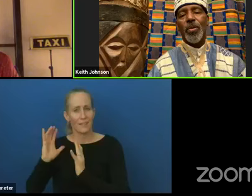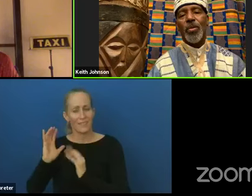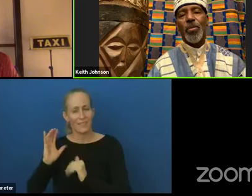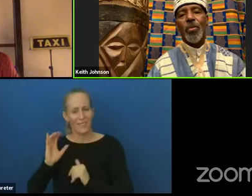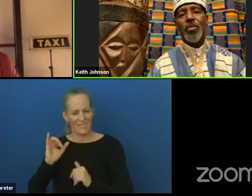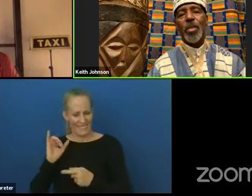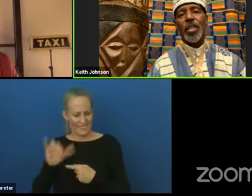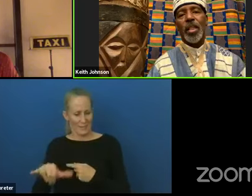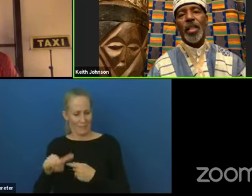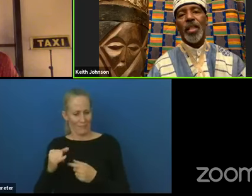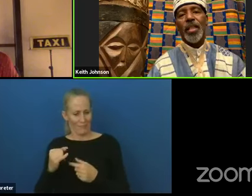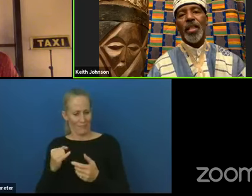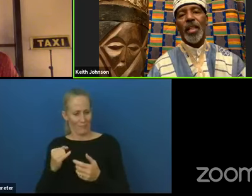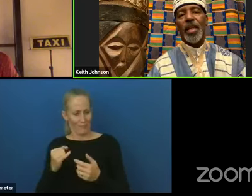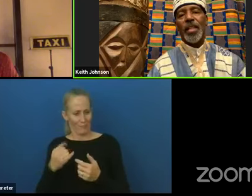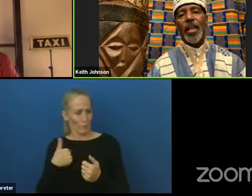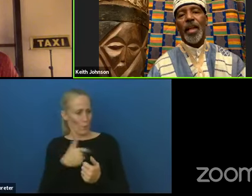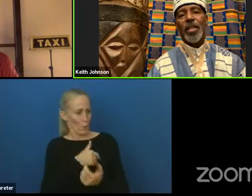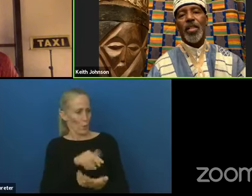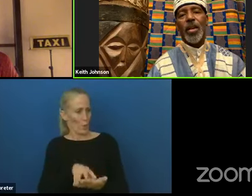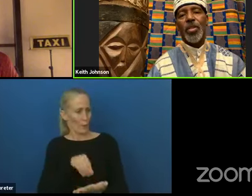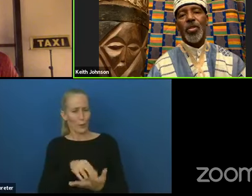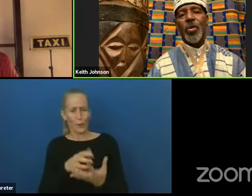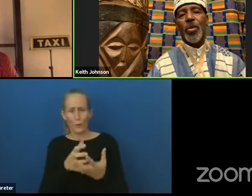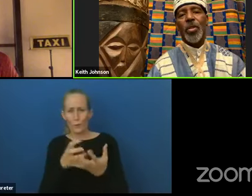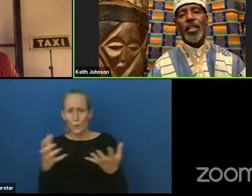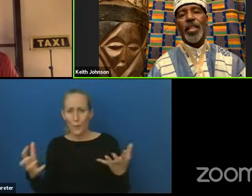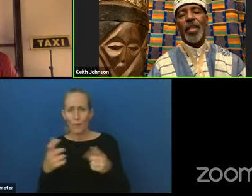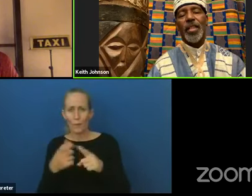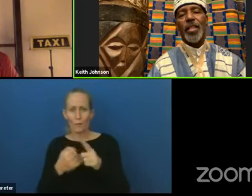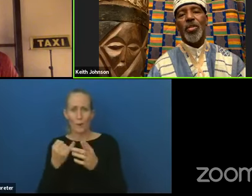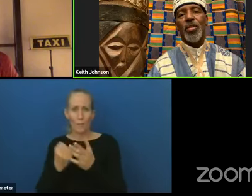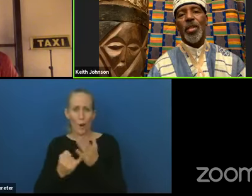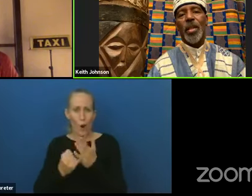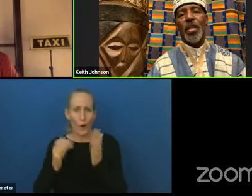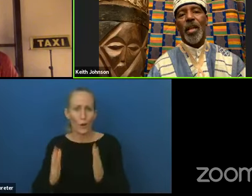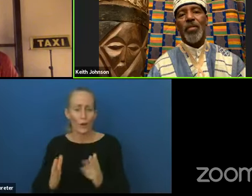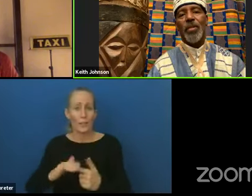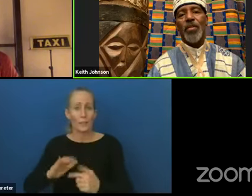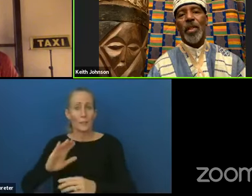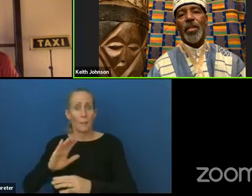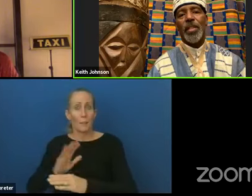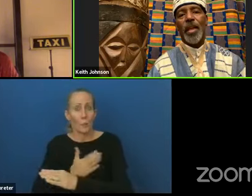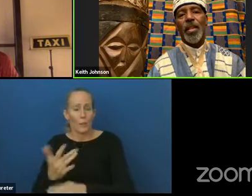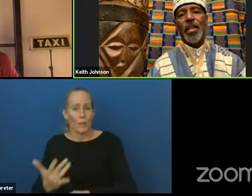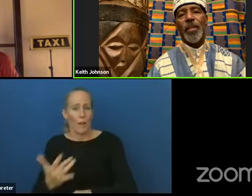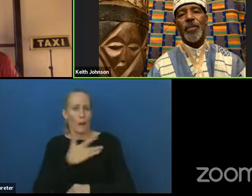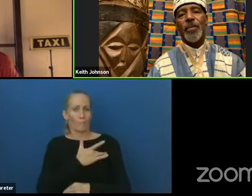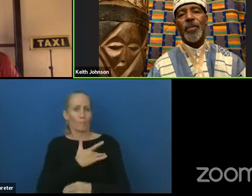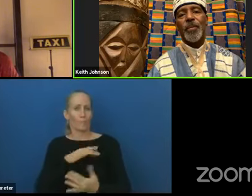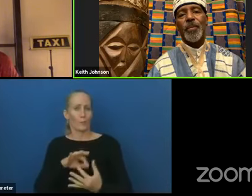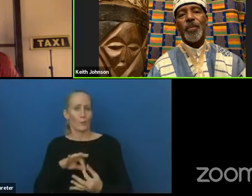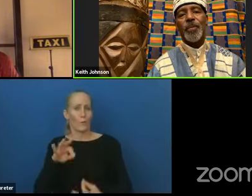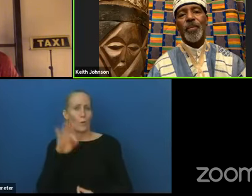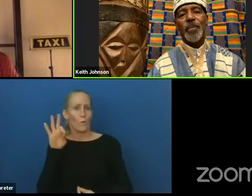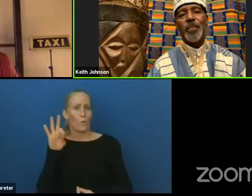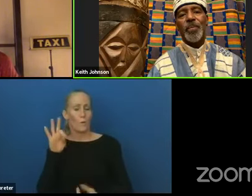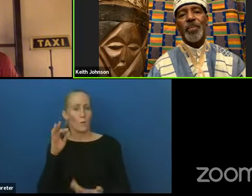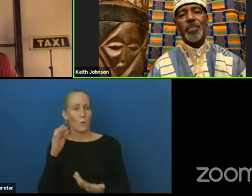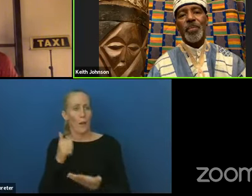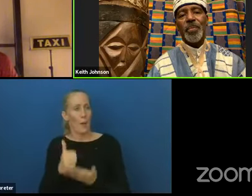we do through music that captures our soul and takes us to another level of understanding.